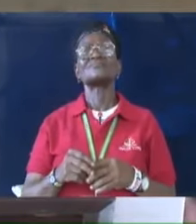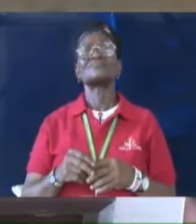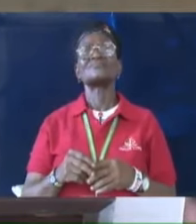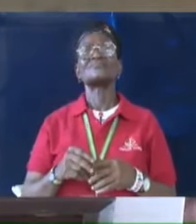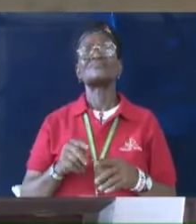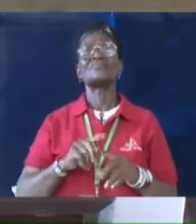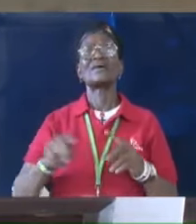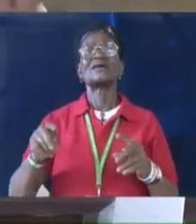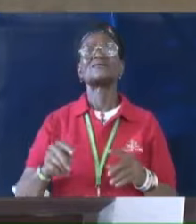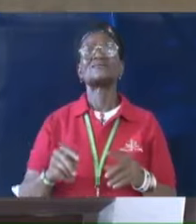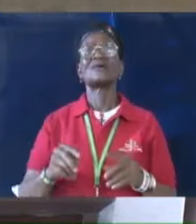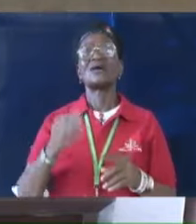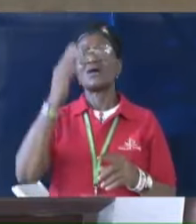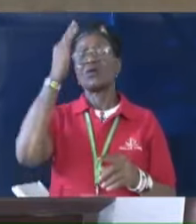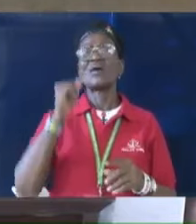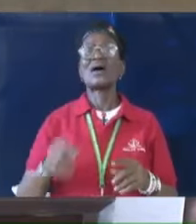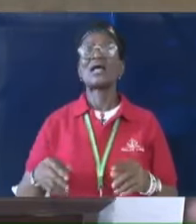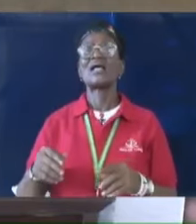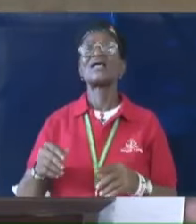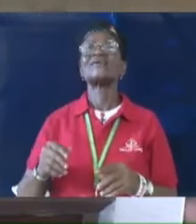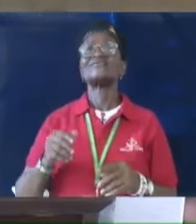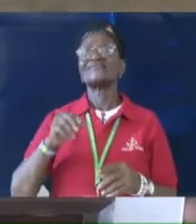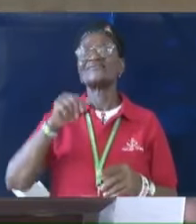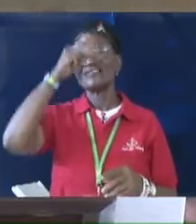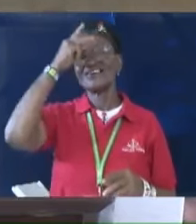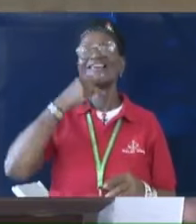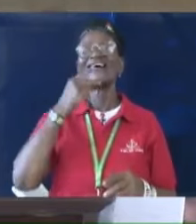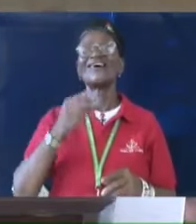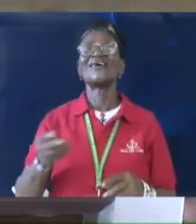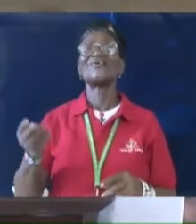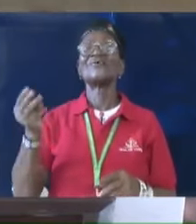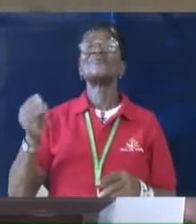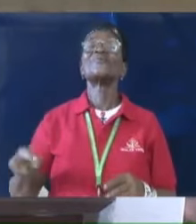But while Goliath was still standing,